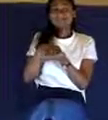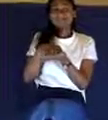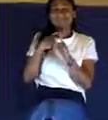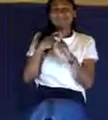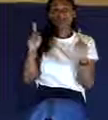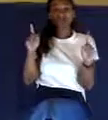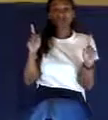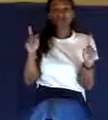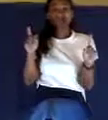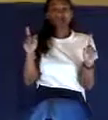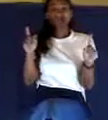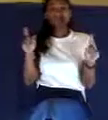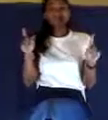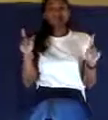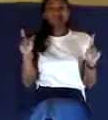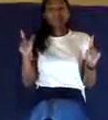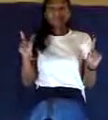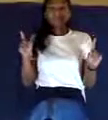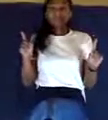what?